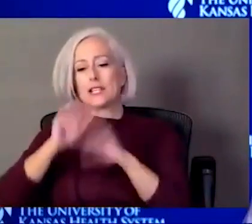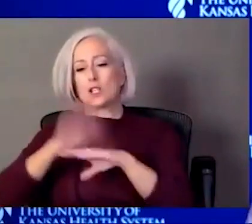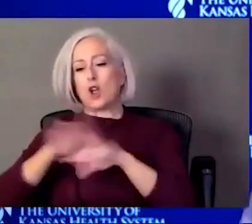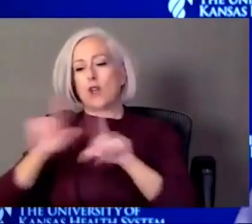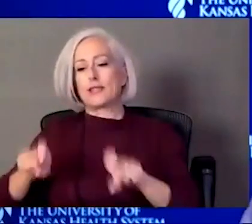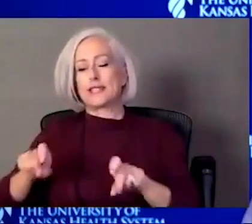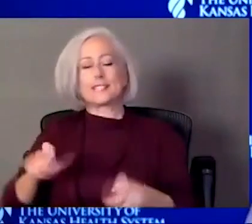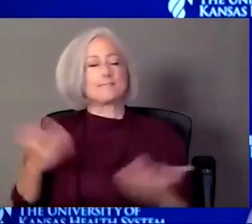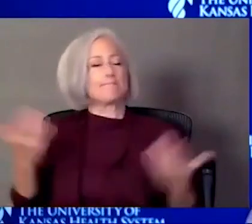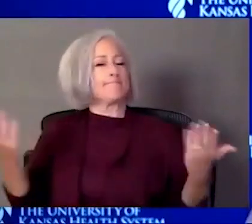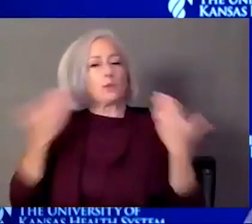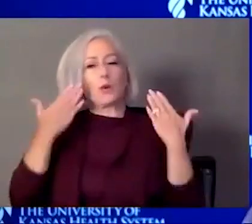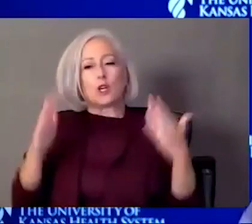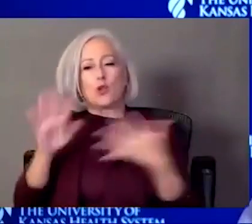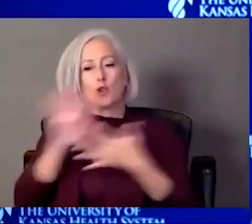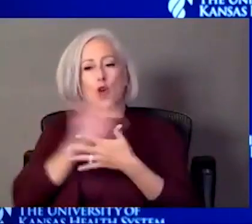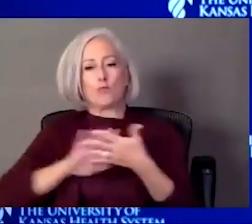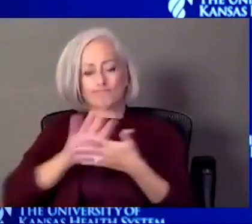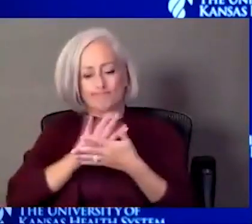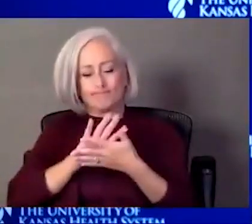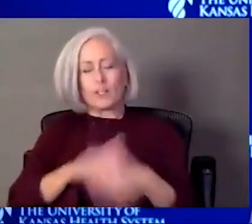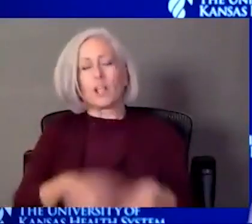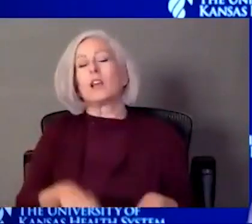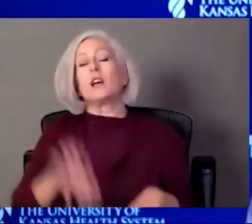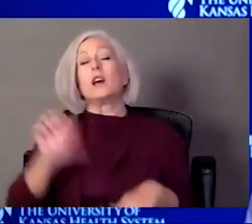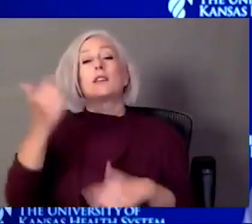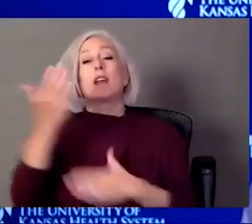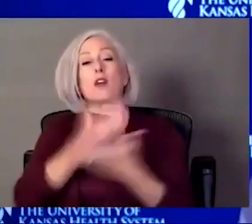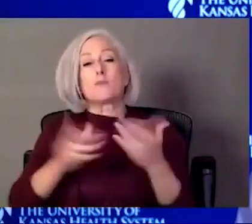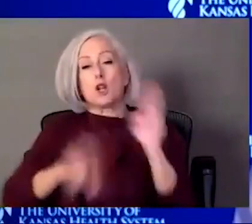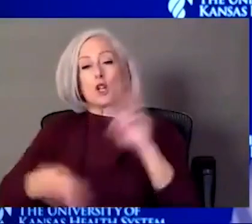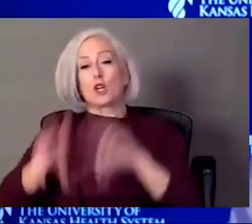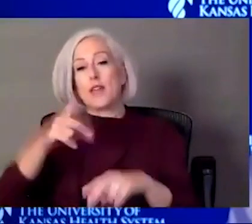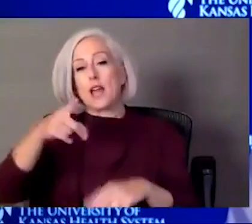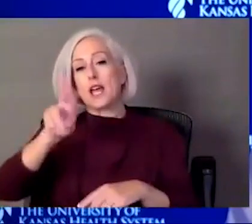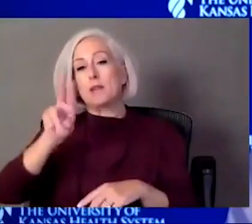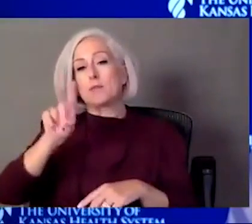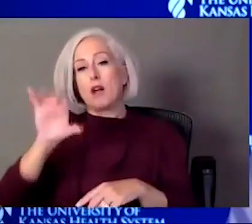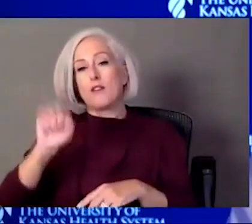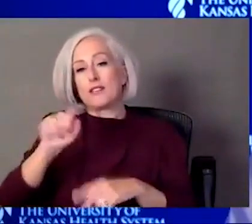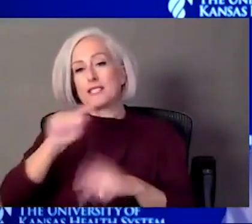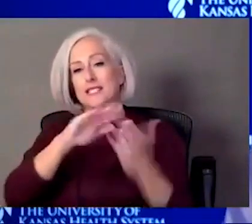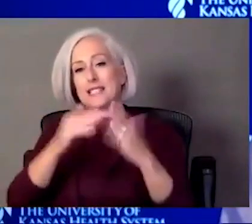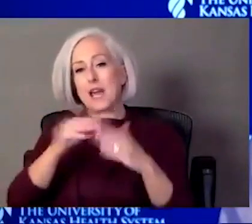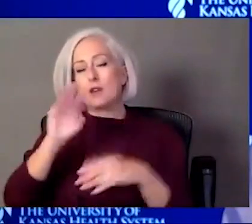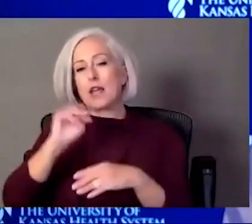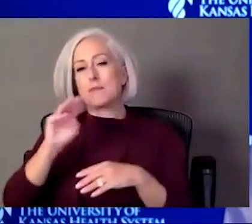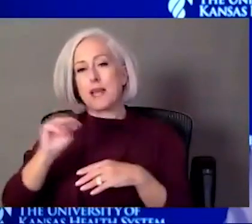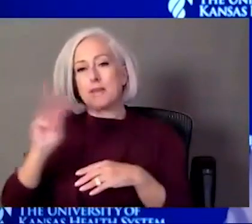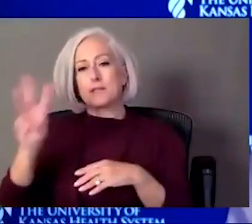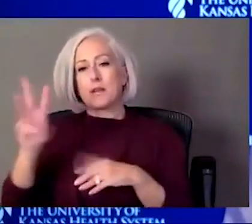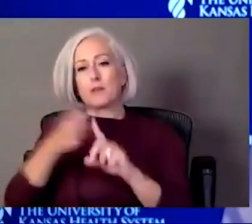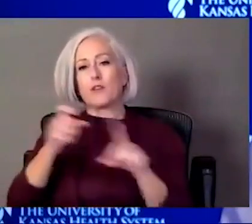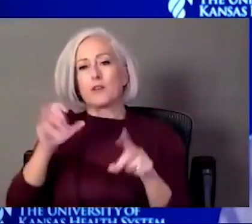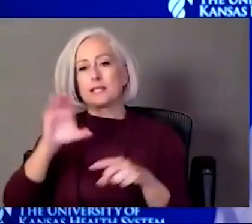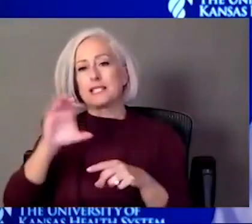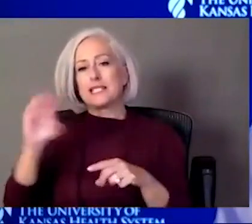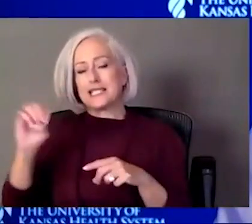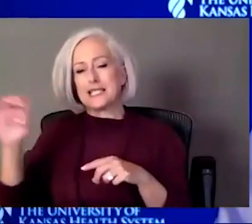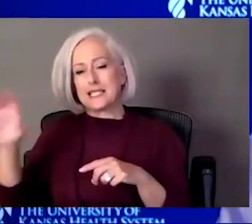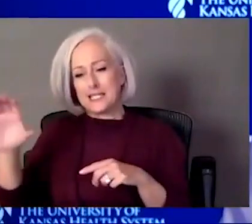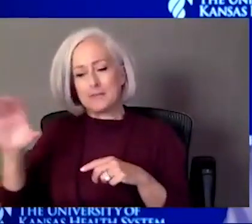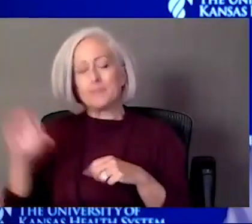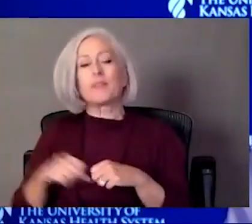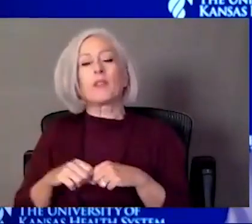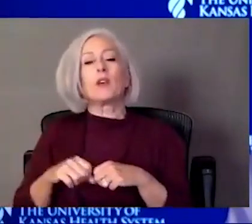other part that they are looking at, just as you said, was the Provincetown, the MMWR report out of CDC, where they looked at all of those people